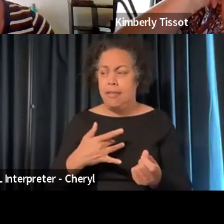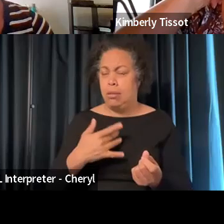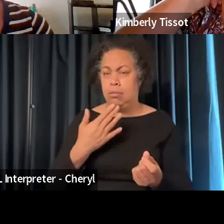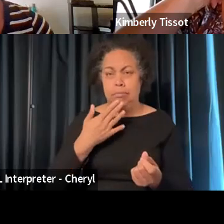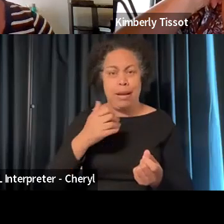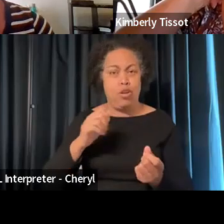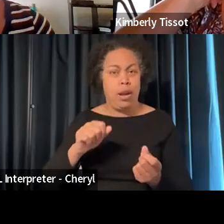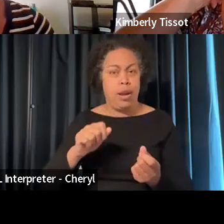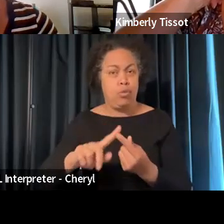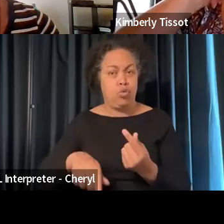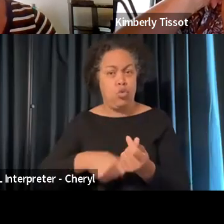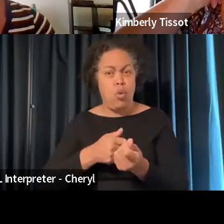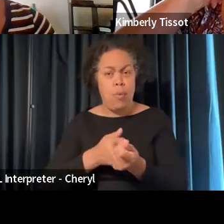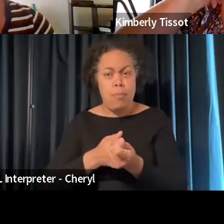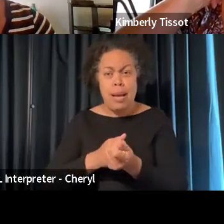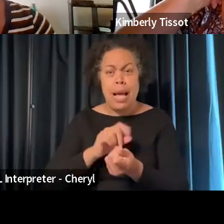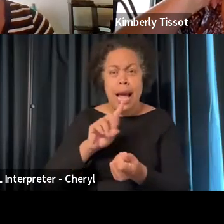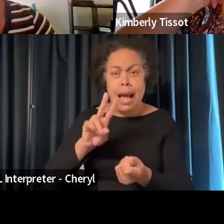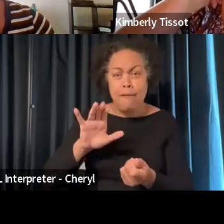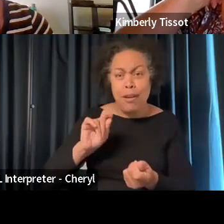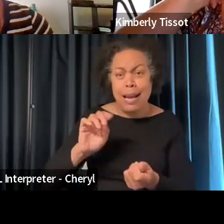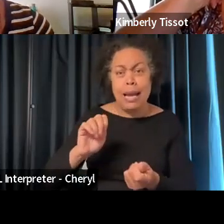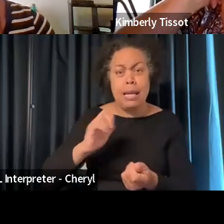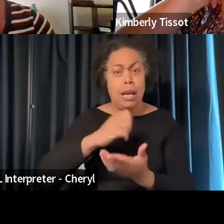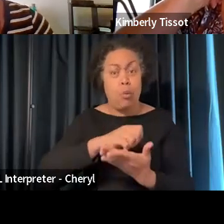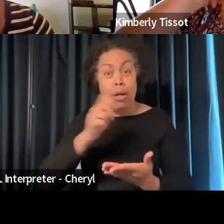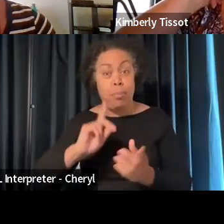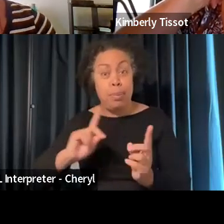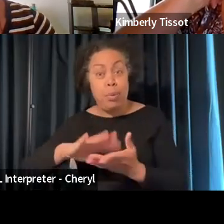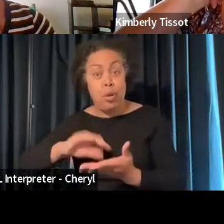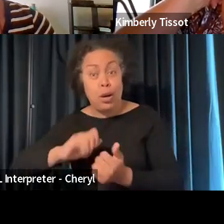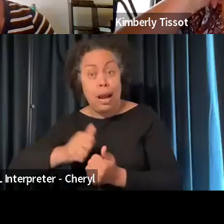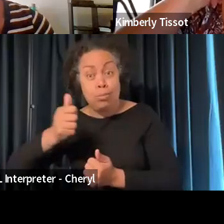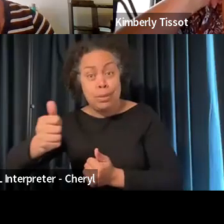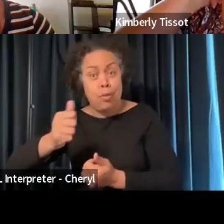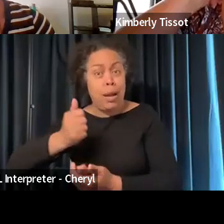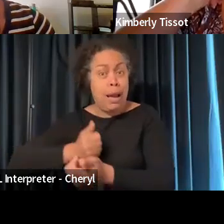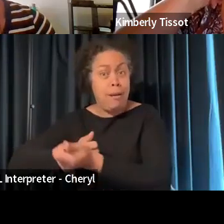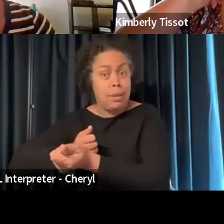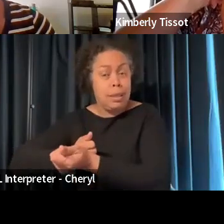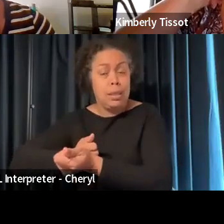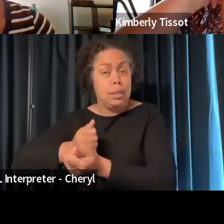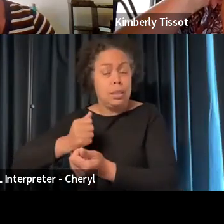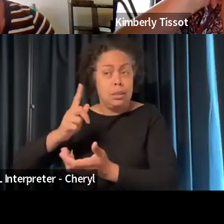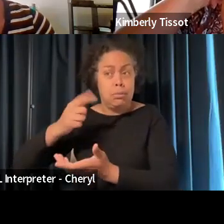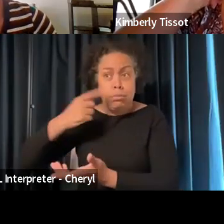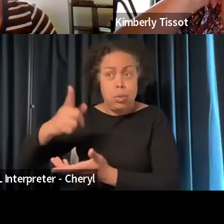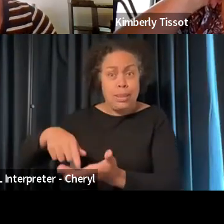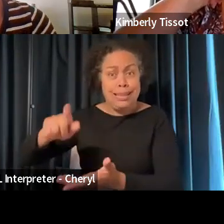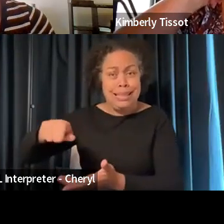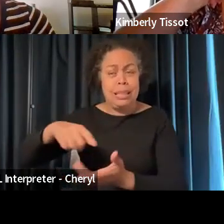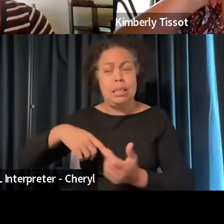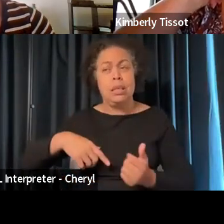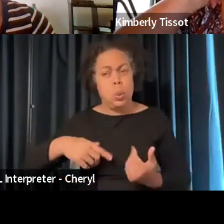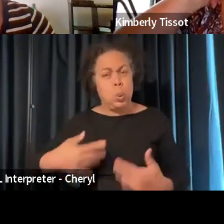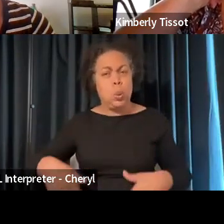to advocate, and I was able to help other people advocate, and that felt really good to empower other people. I see how much work there is